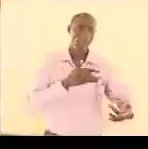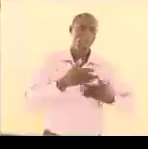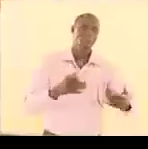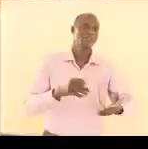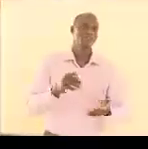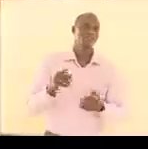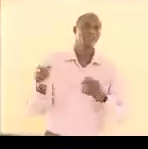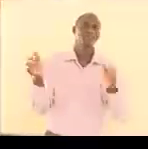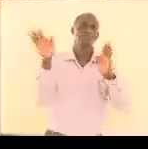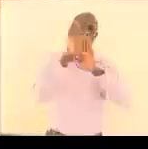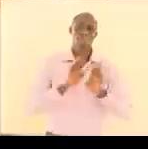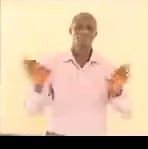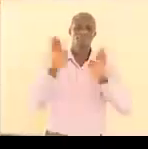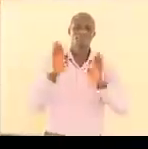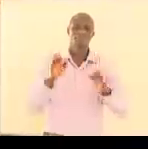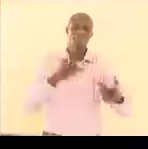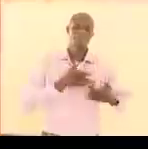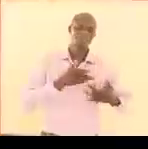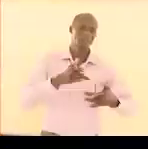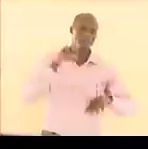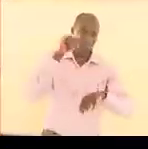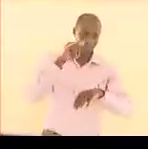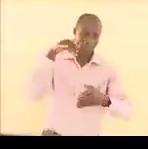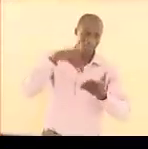That's mercy. Mercy at work.